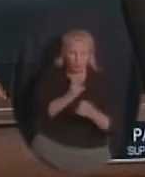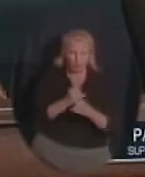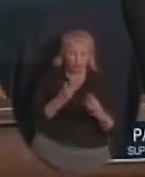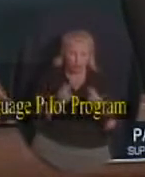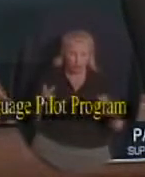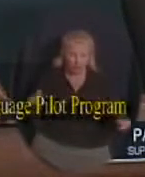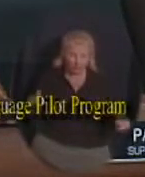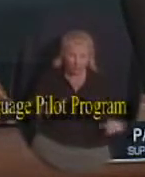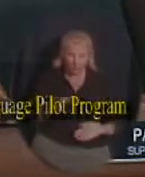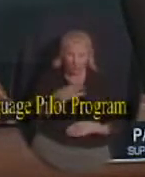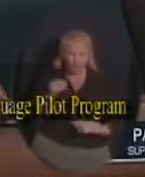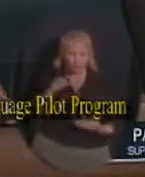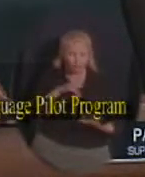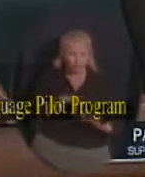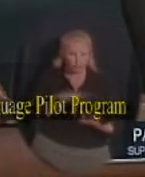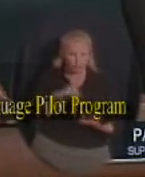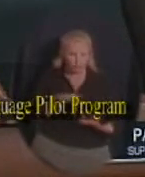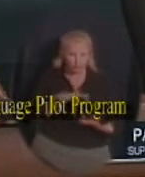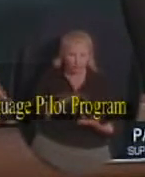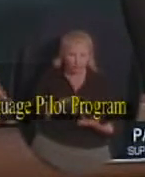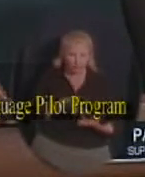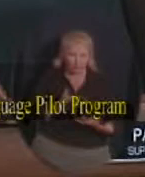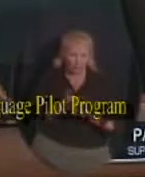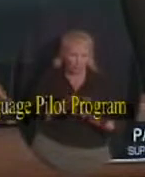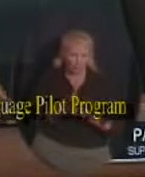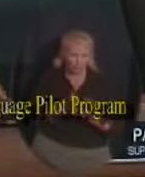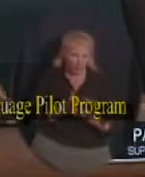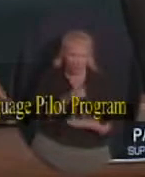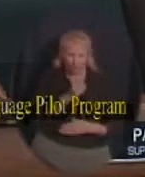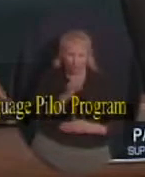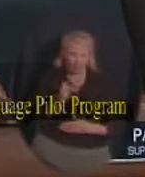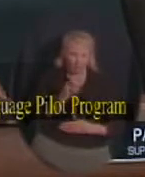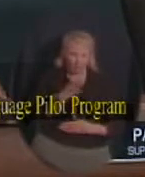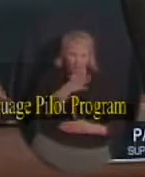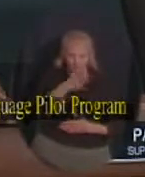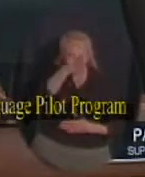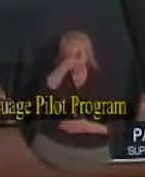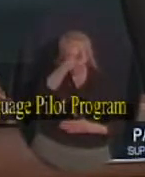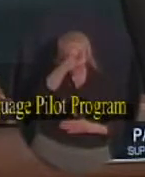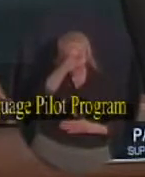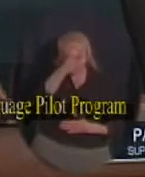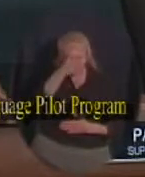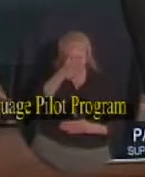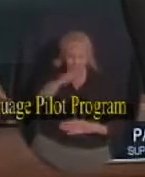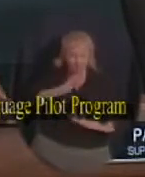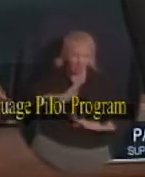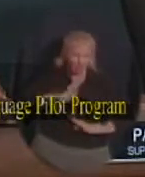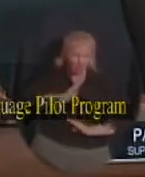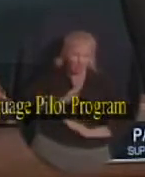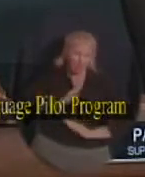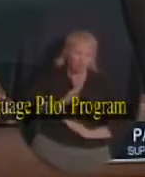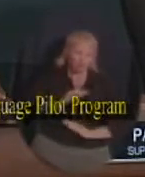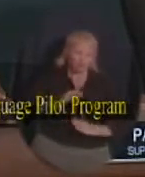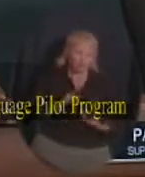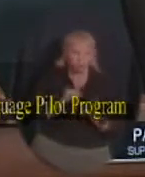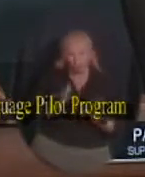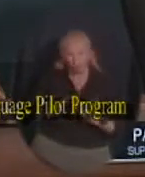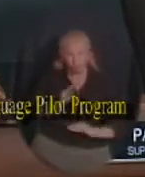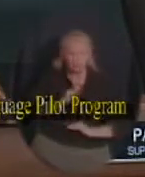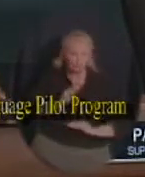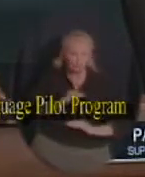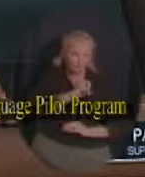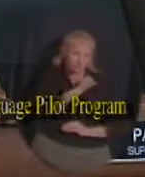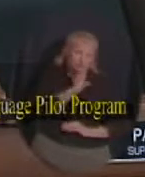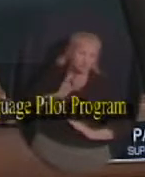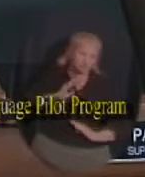the qualitative parts of parent satisfaction, student satisfaction, staff satisfaction, to